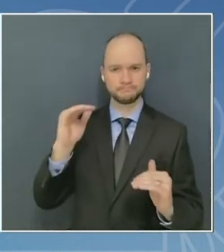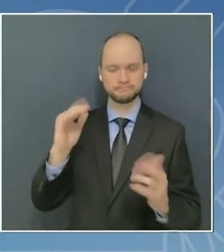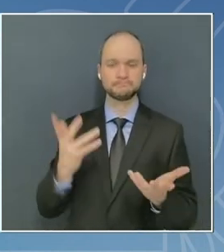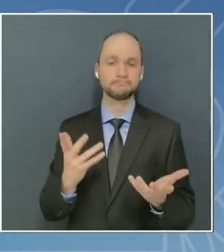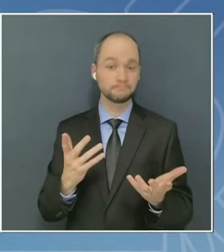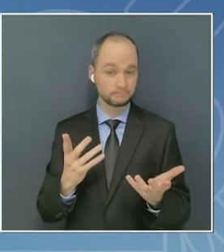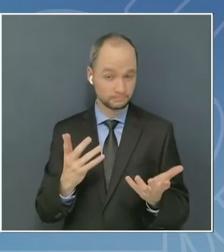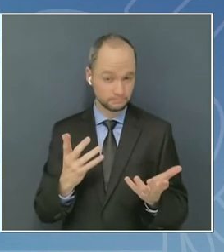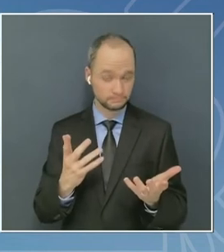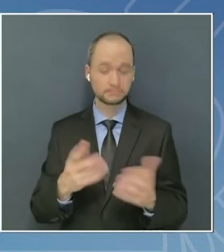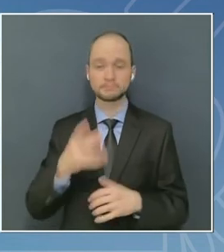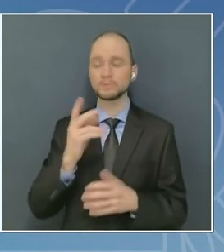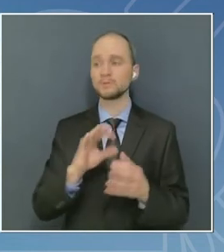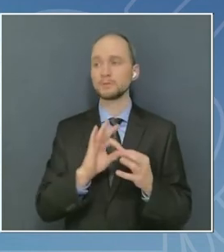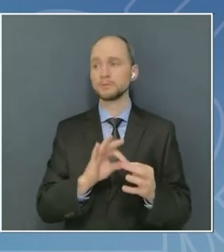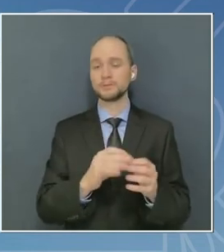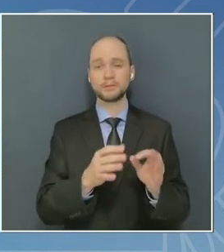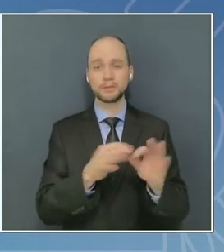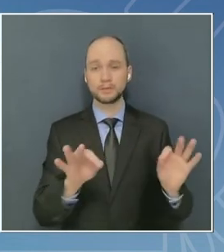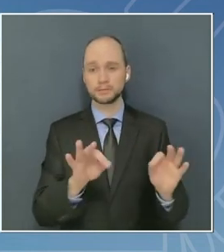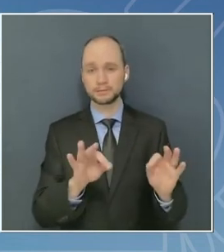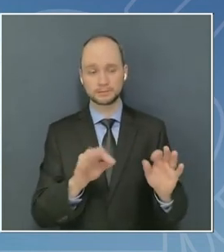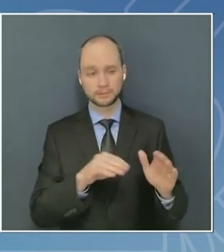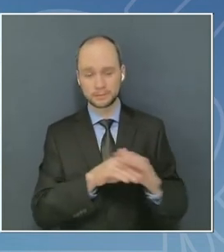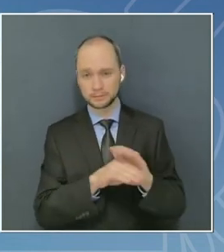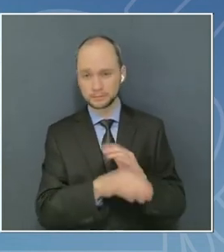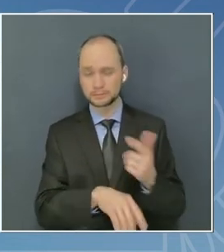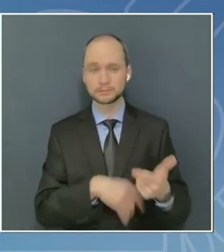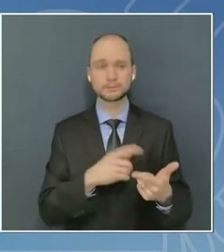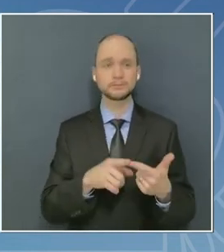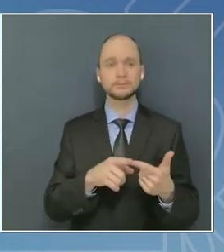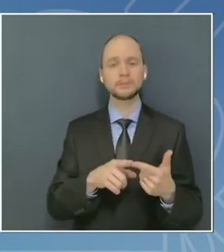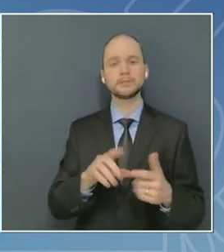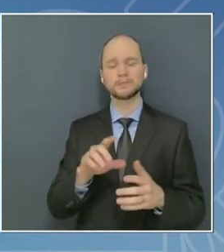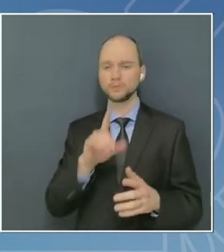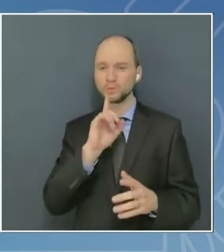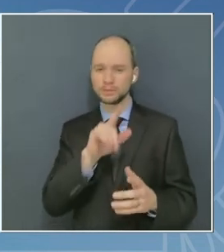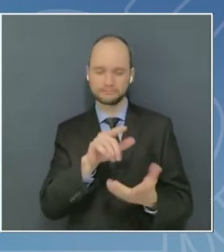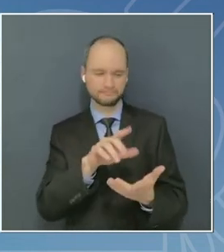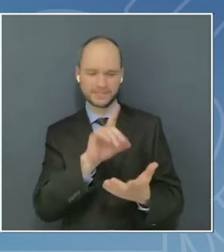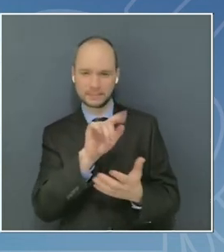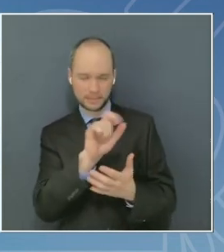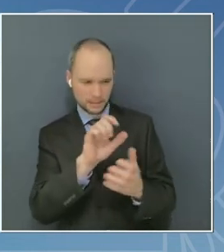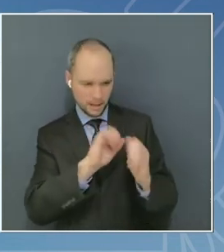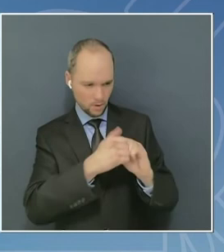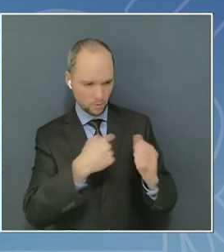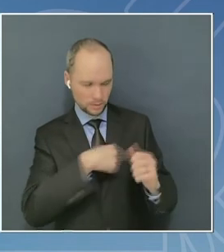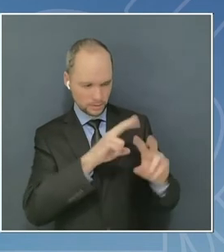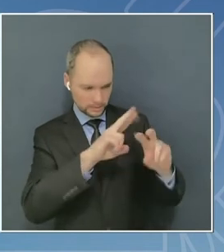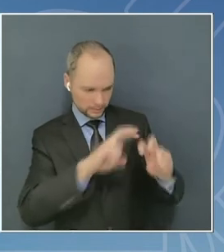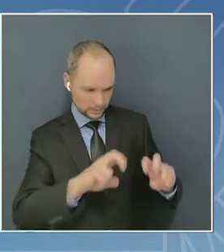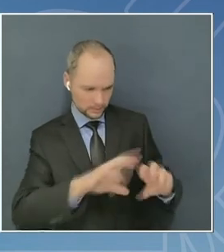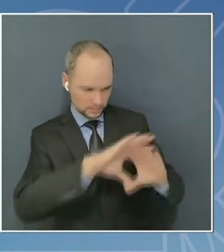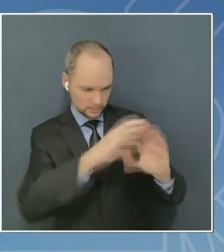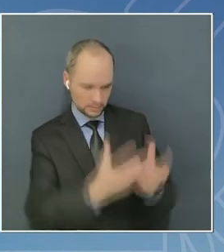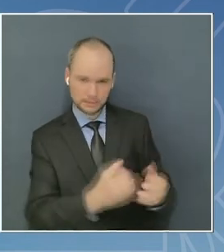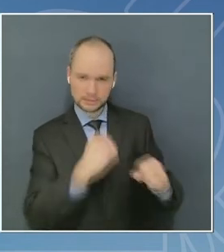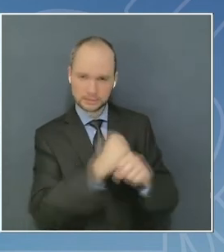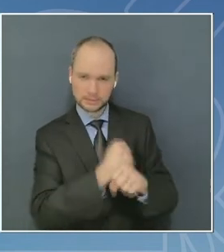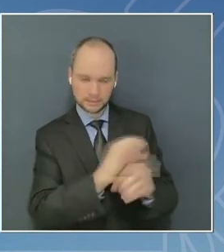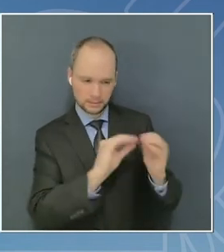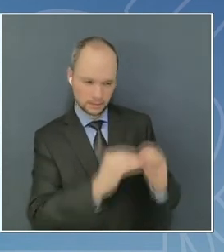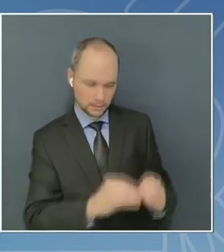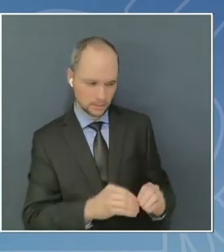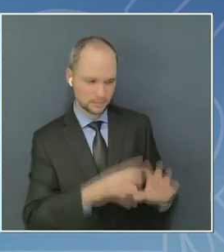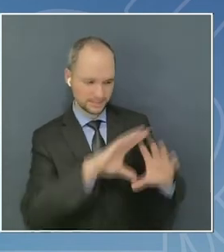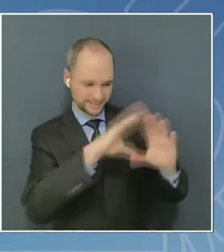the granularity of data, and the way that we look at the Asian American, Native Hawaiian, and Pacific Islander communities and all of its richness and diversity. But within that richness and